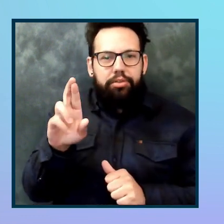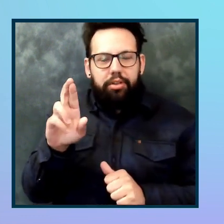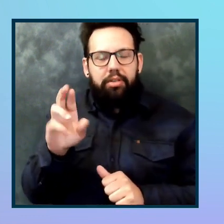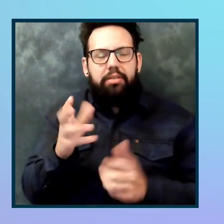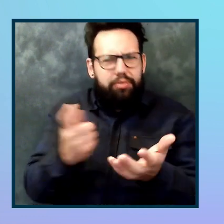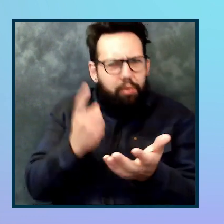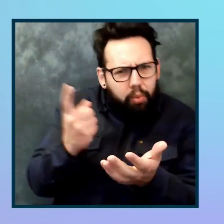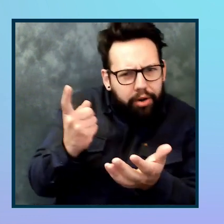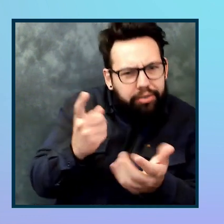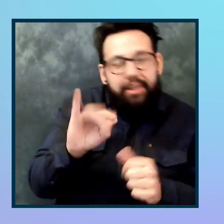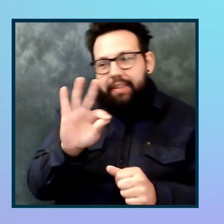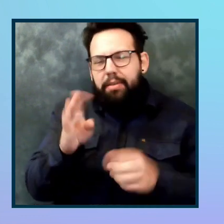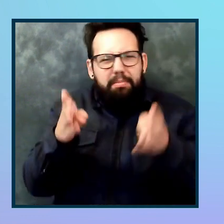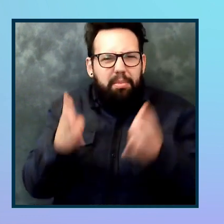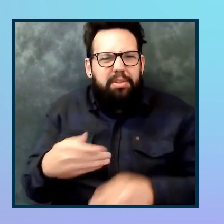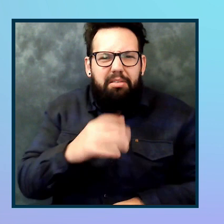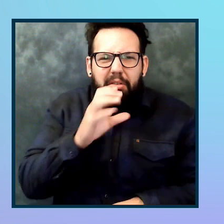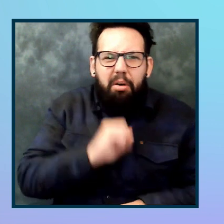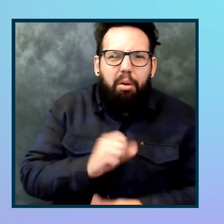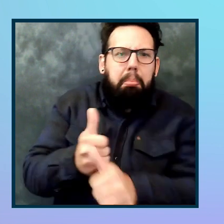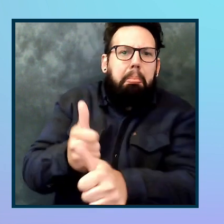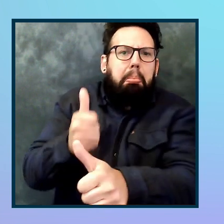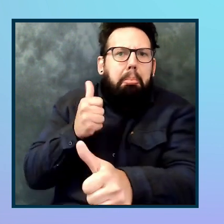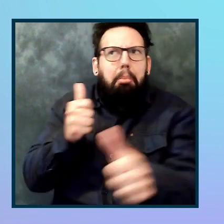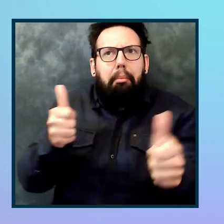when they aren't? Do you create any fallback?